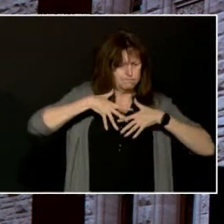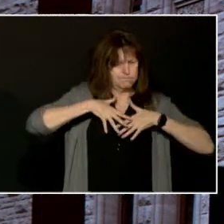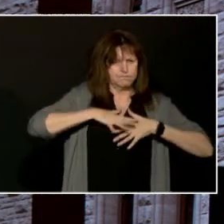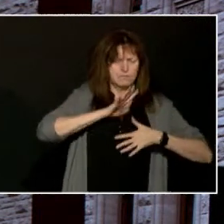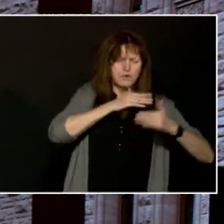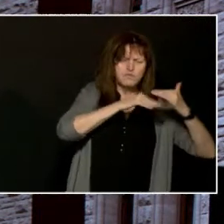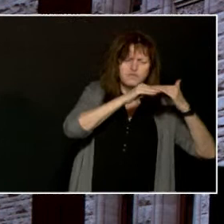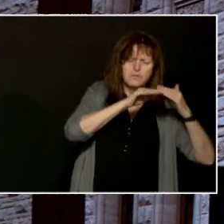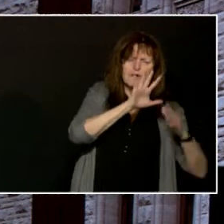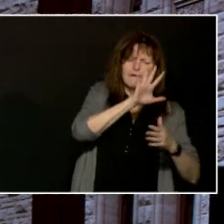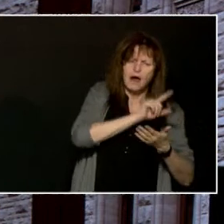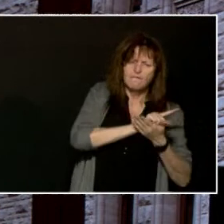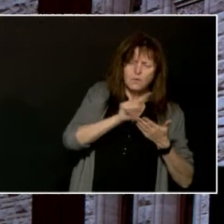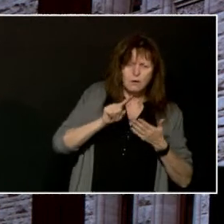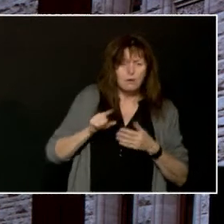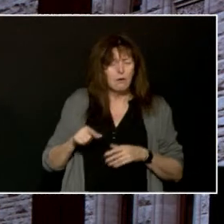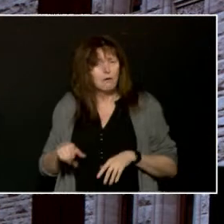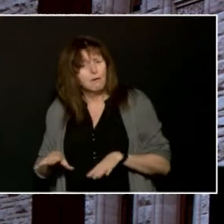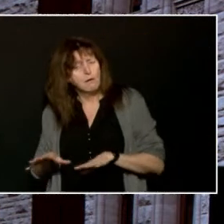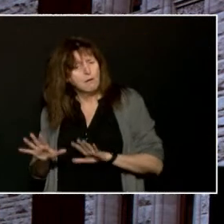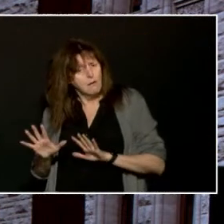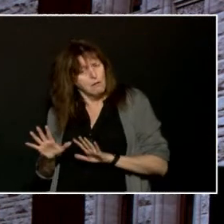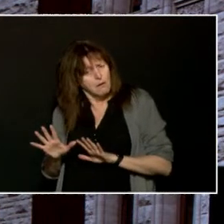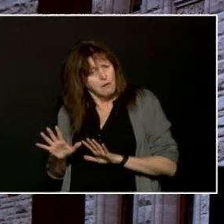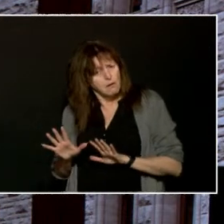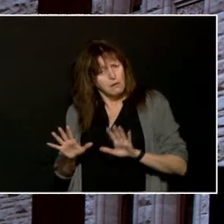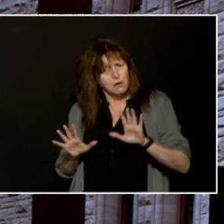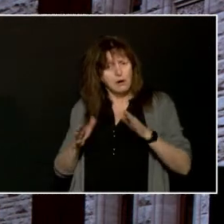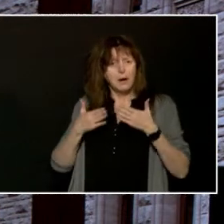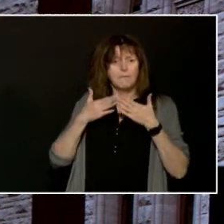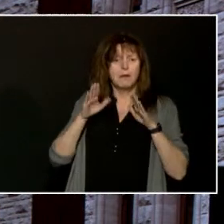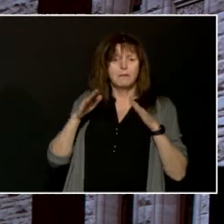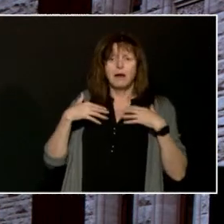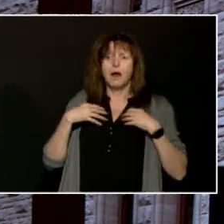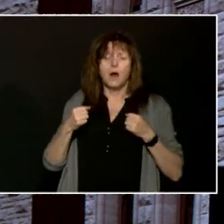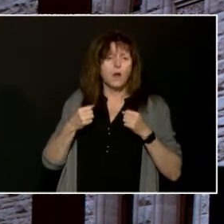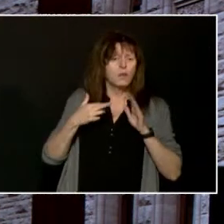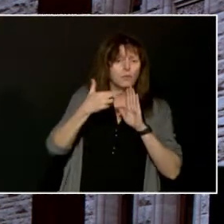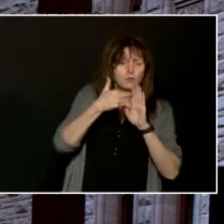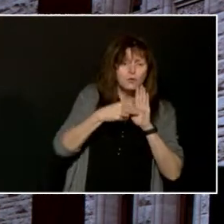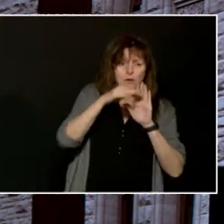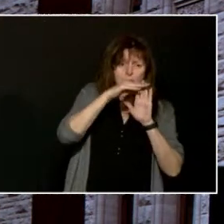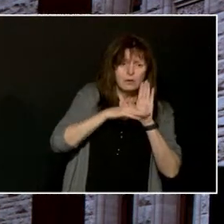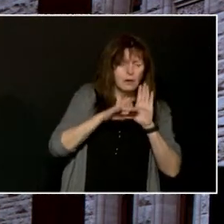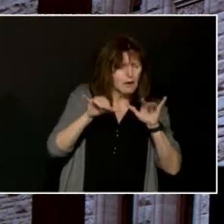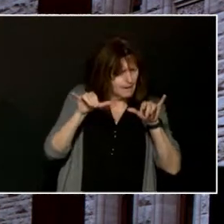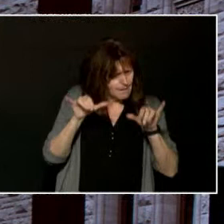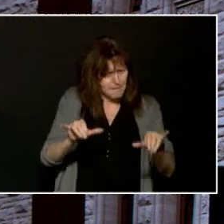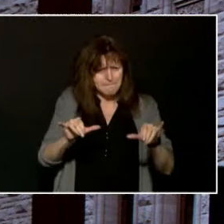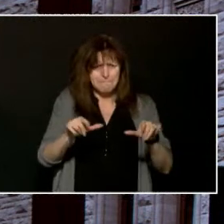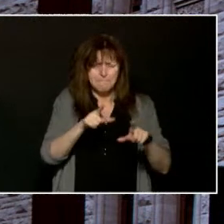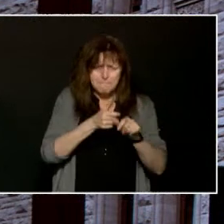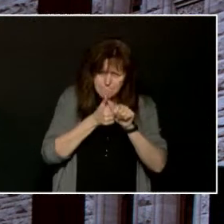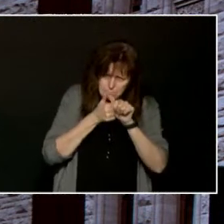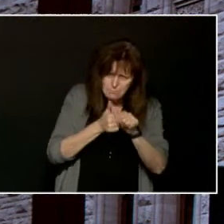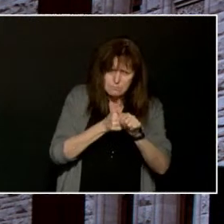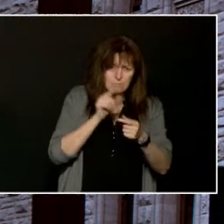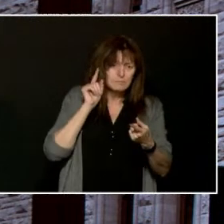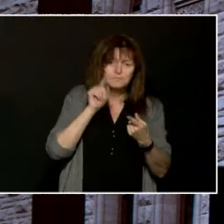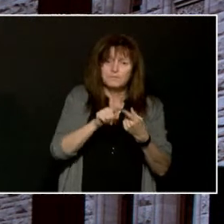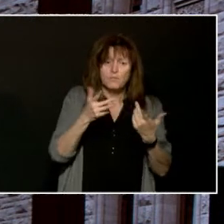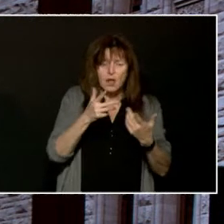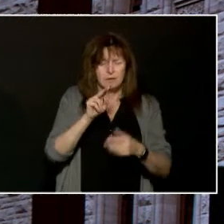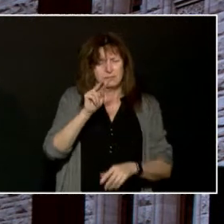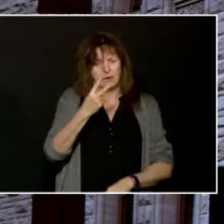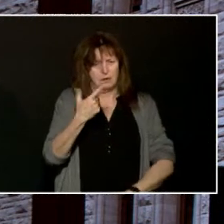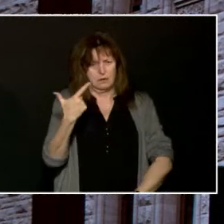those are still necessary to be in place while we get the rest of the vaccines out and we get moving into second dose. And so, at